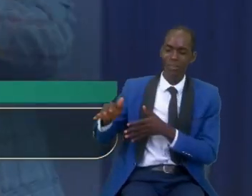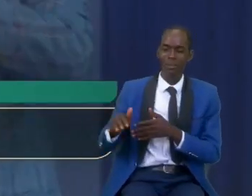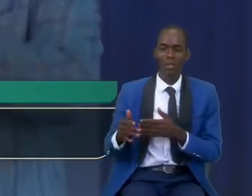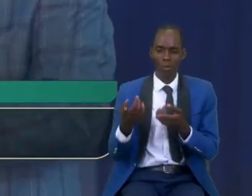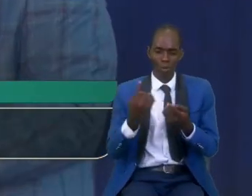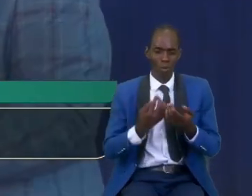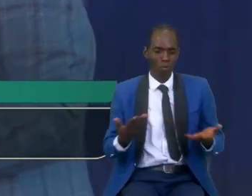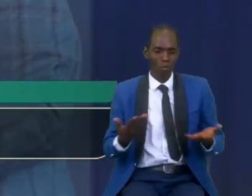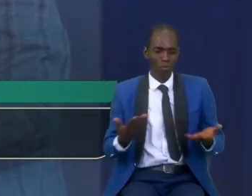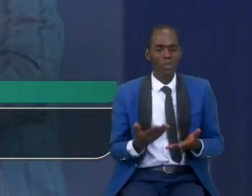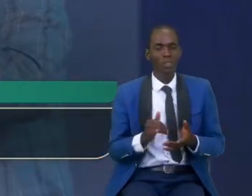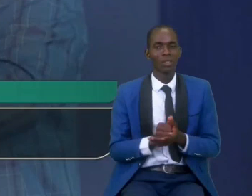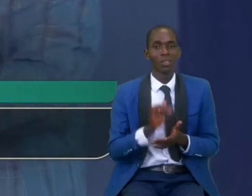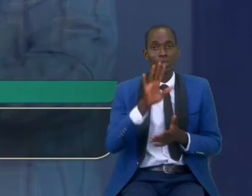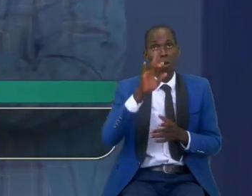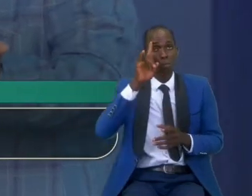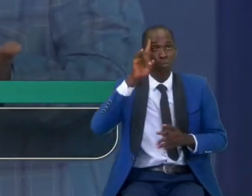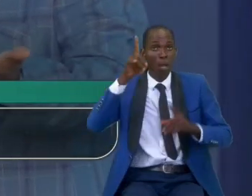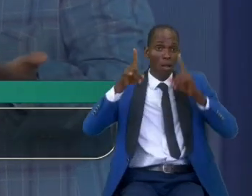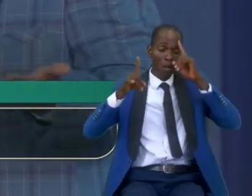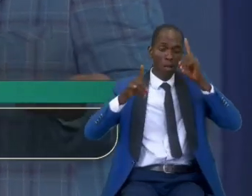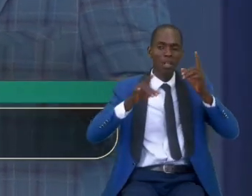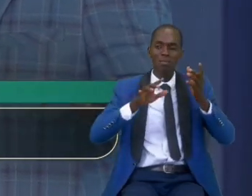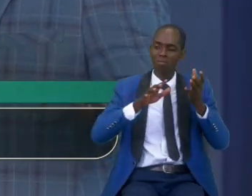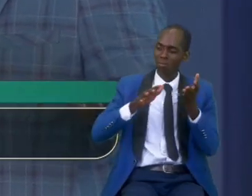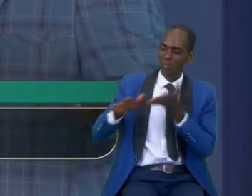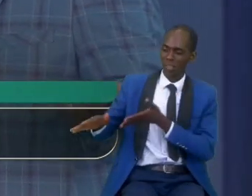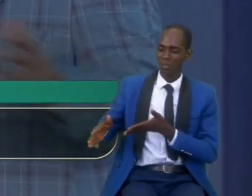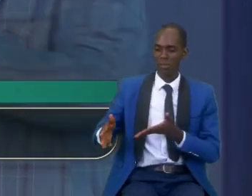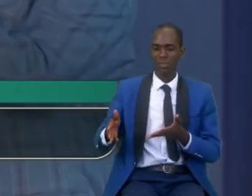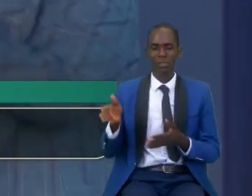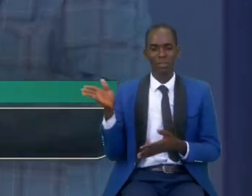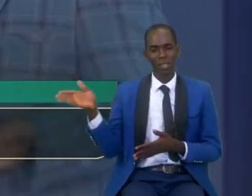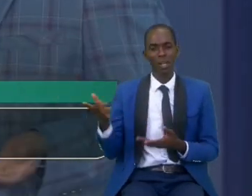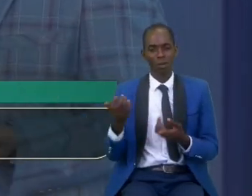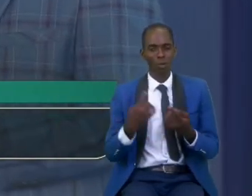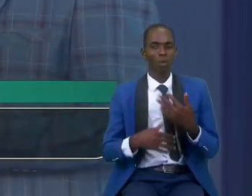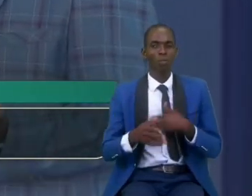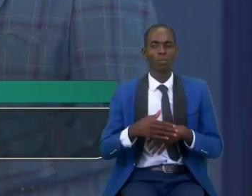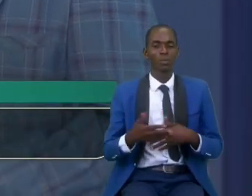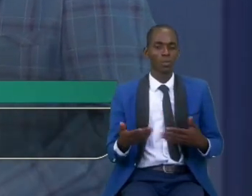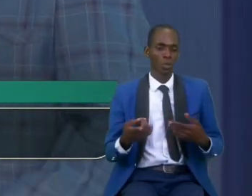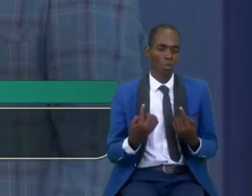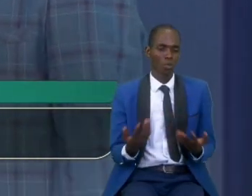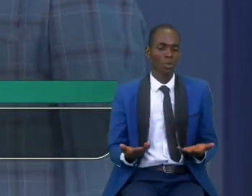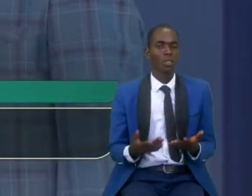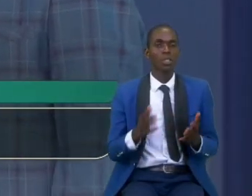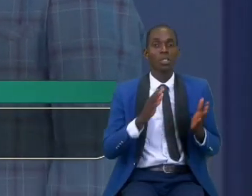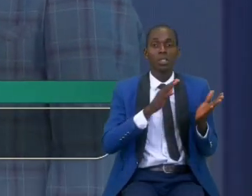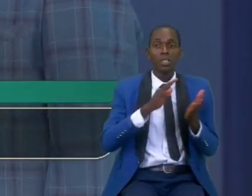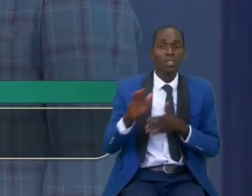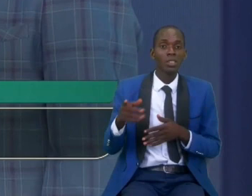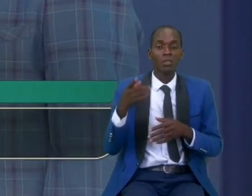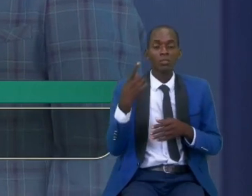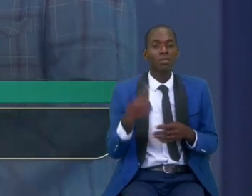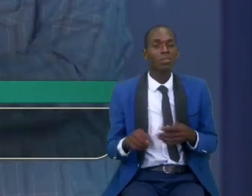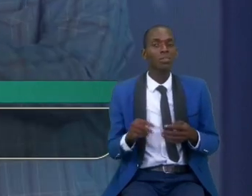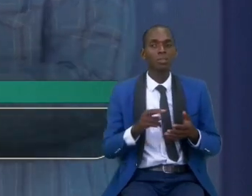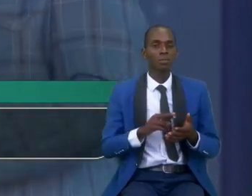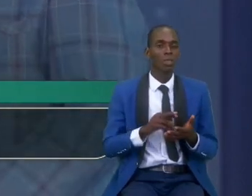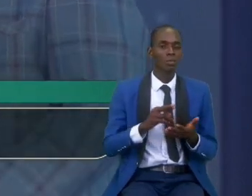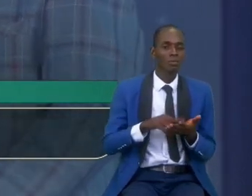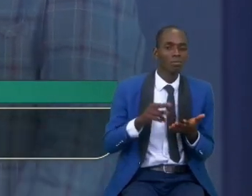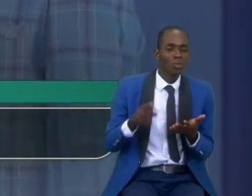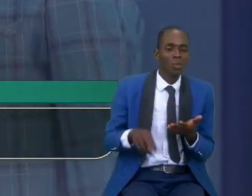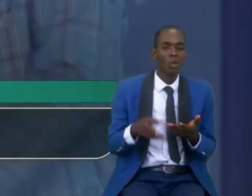here. Leave your thinking of consequence, that this will spoil my life. If you are thinking like that, you're not coming to this nightclub.